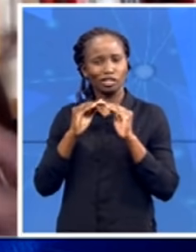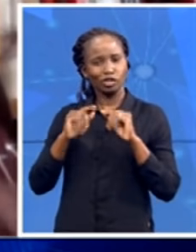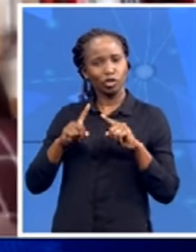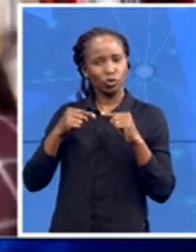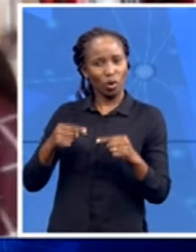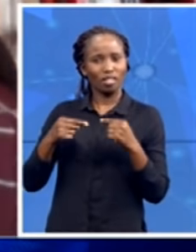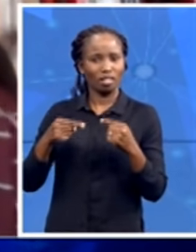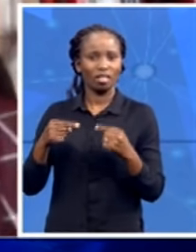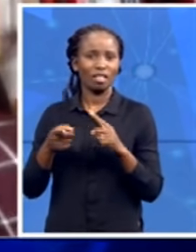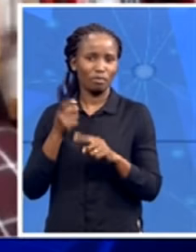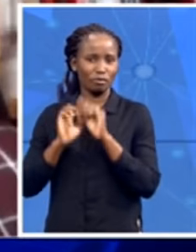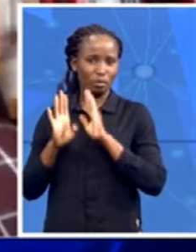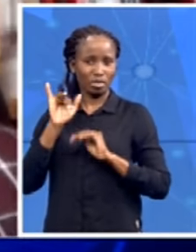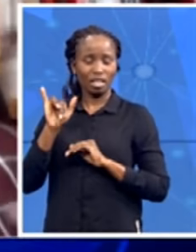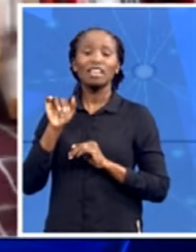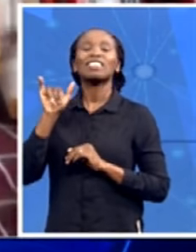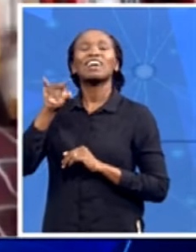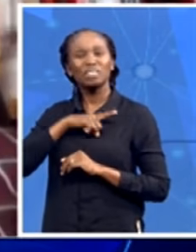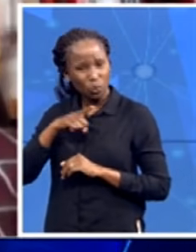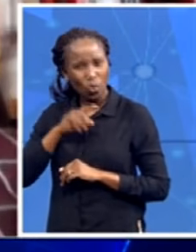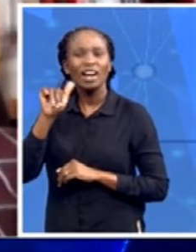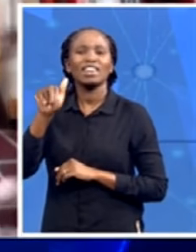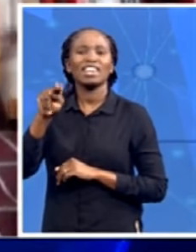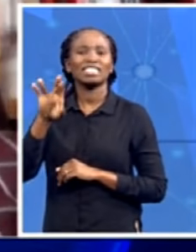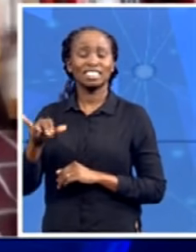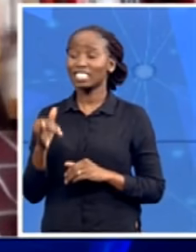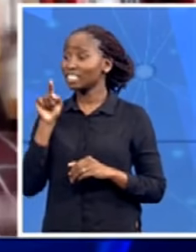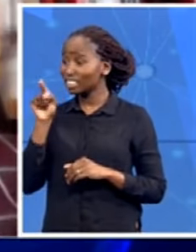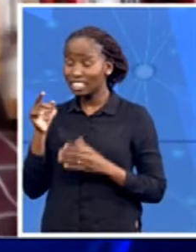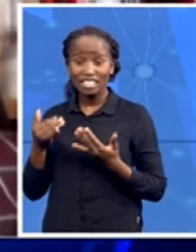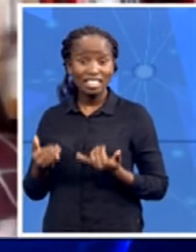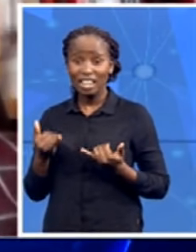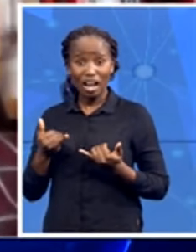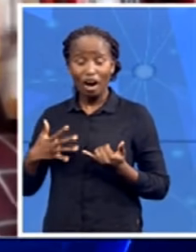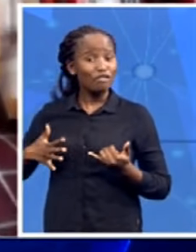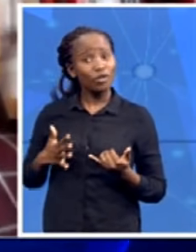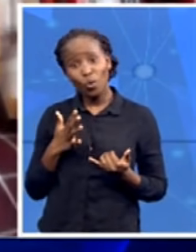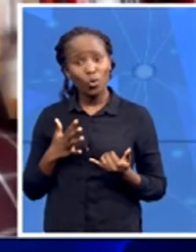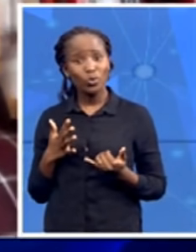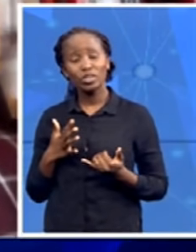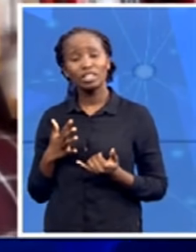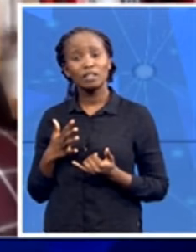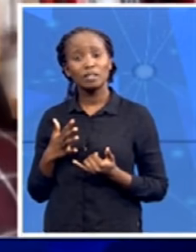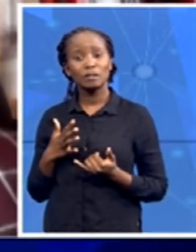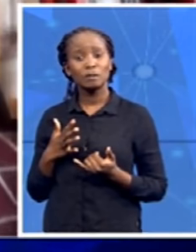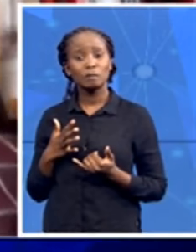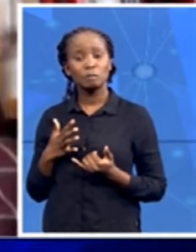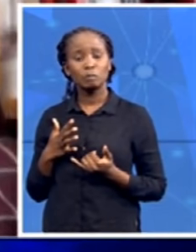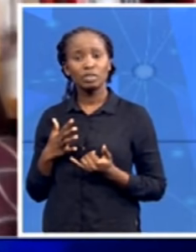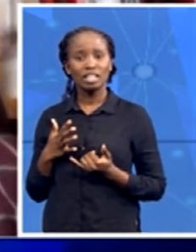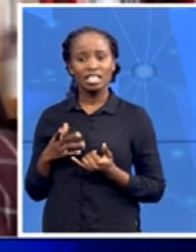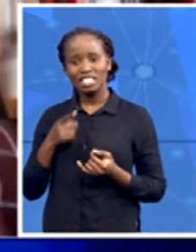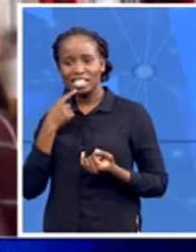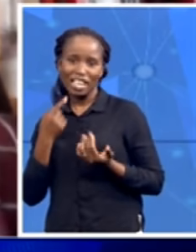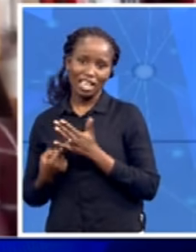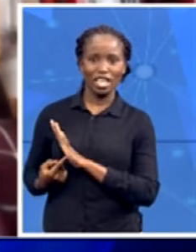why the ANC doesn't want to let go of describing itself as a liberation movement, because they benefit out of